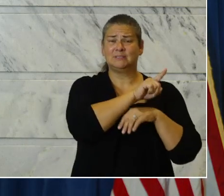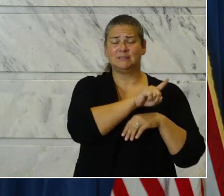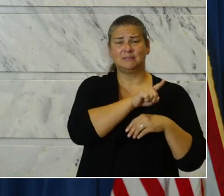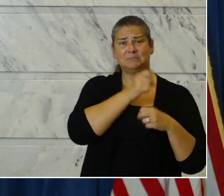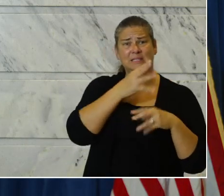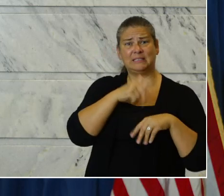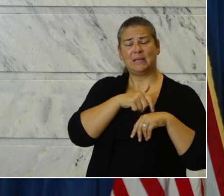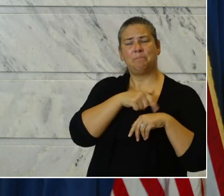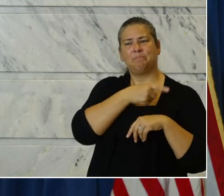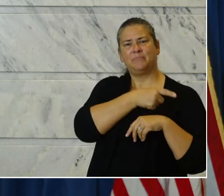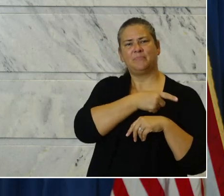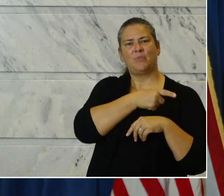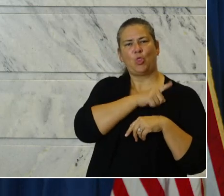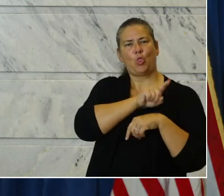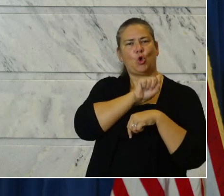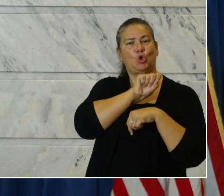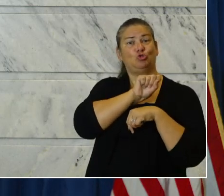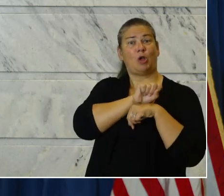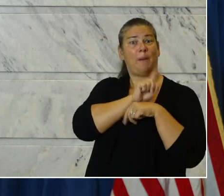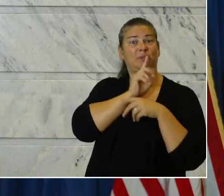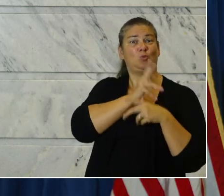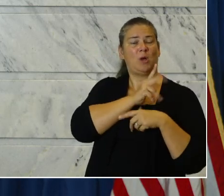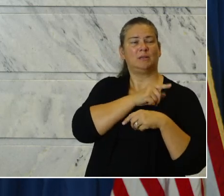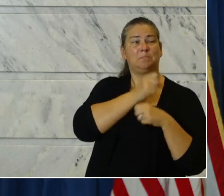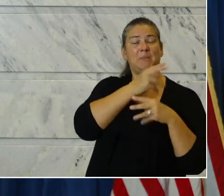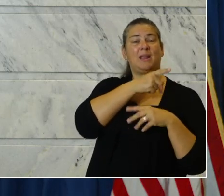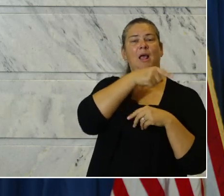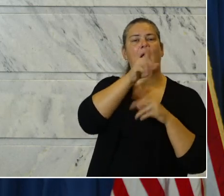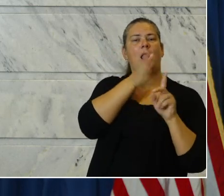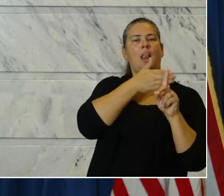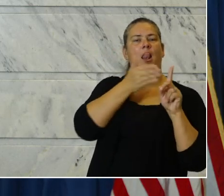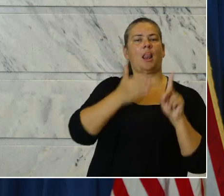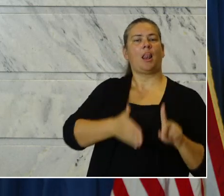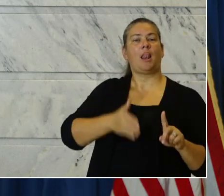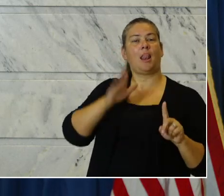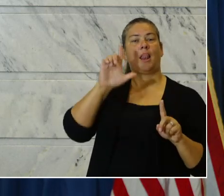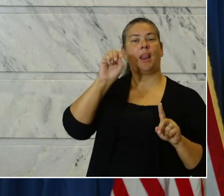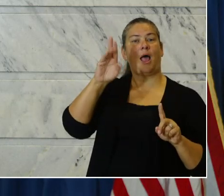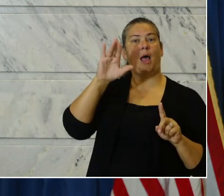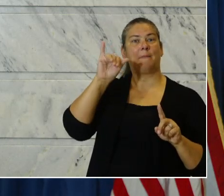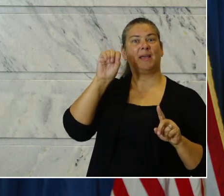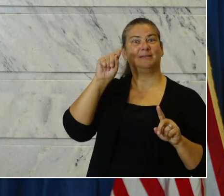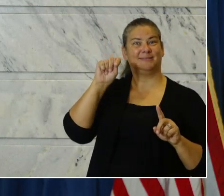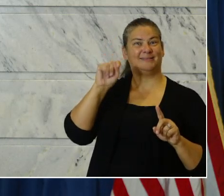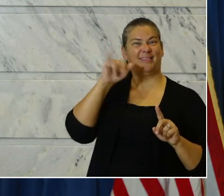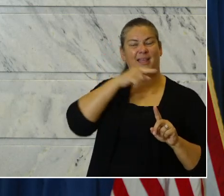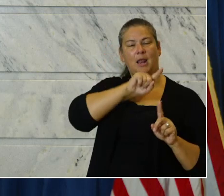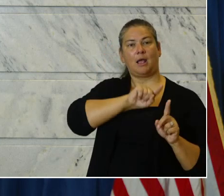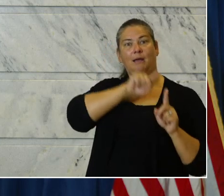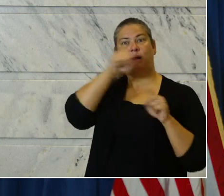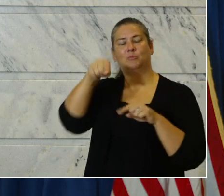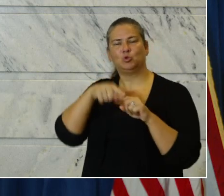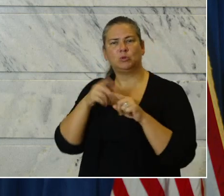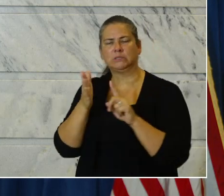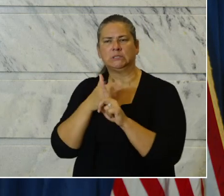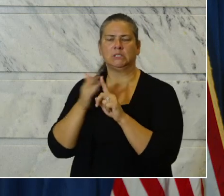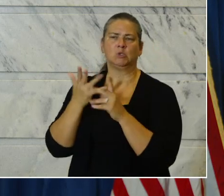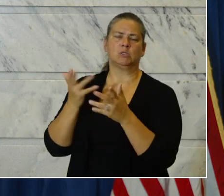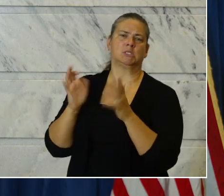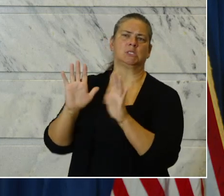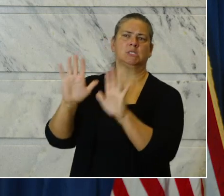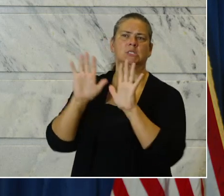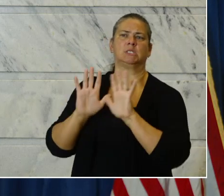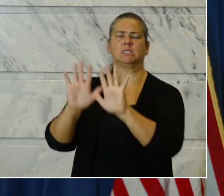oftentimes lobbyists, it's their job to push as hard as they can for folks. We got a whole lot of other people out there that want to make sure they're doing this right